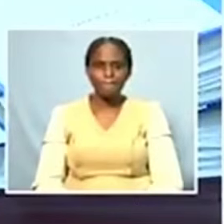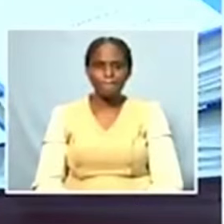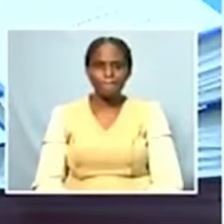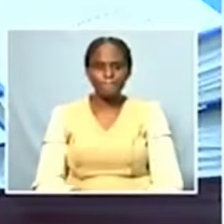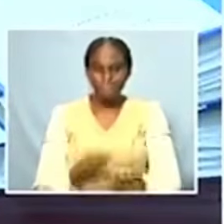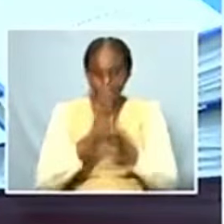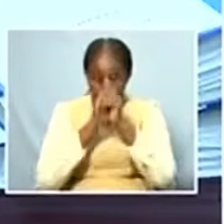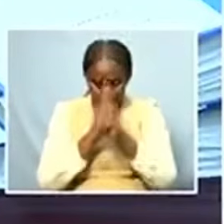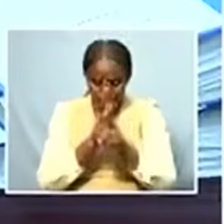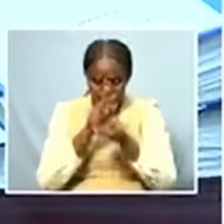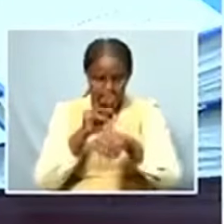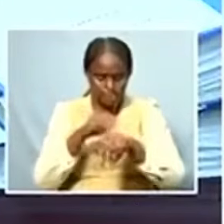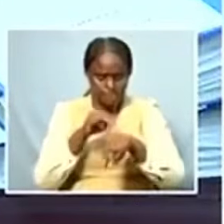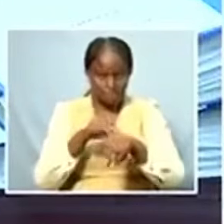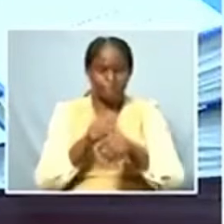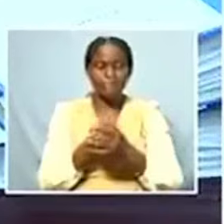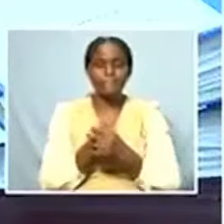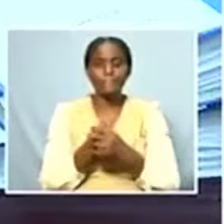Honorable Miller.